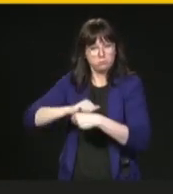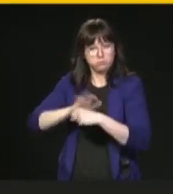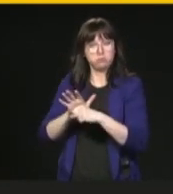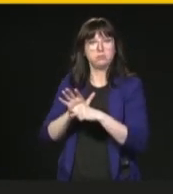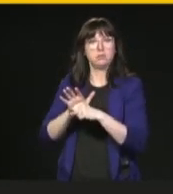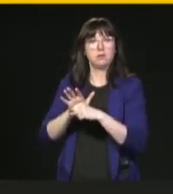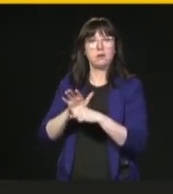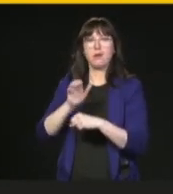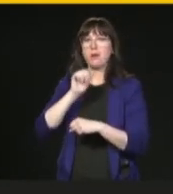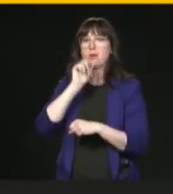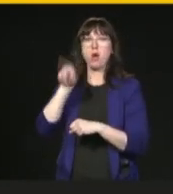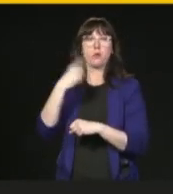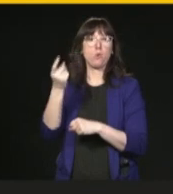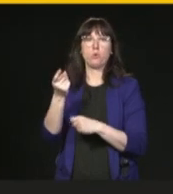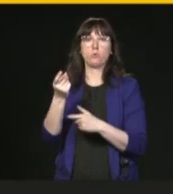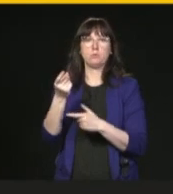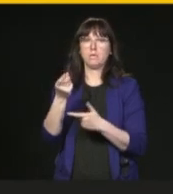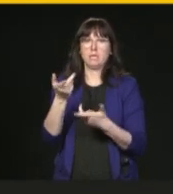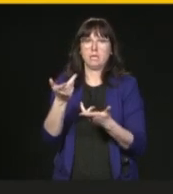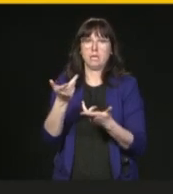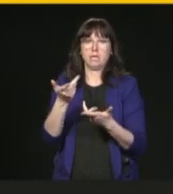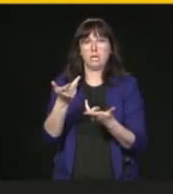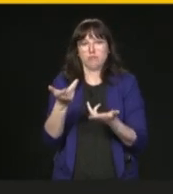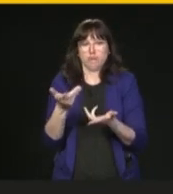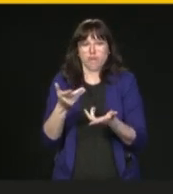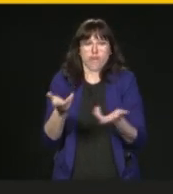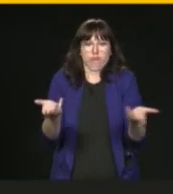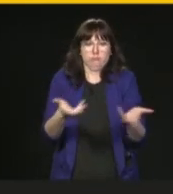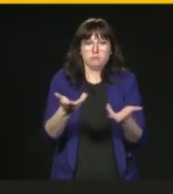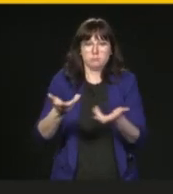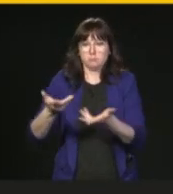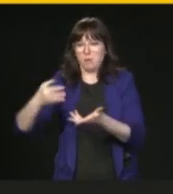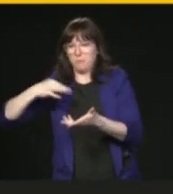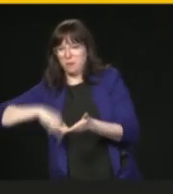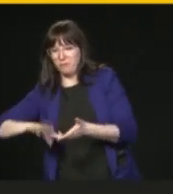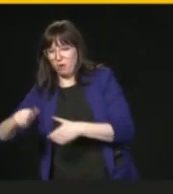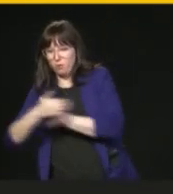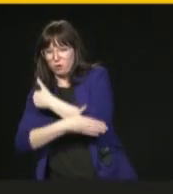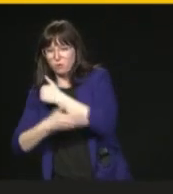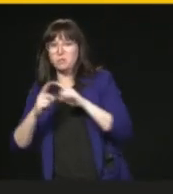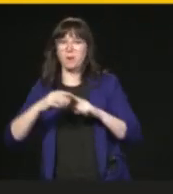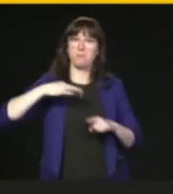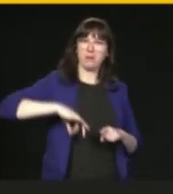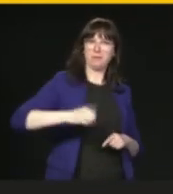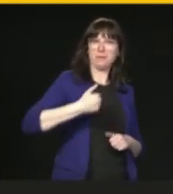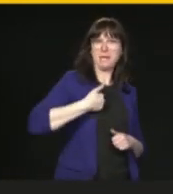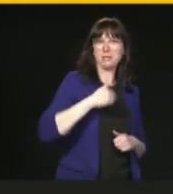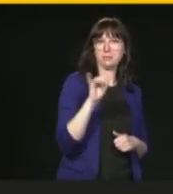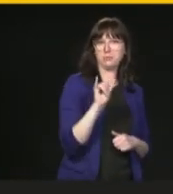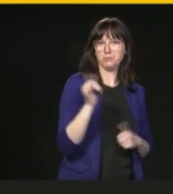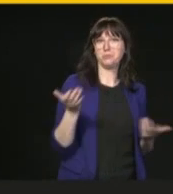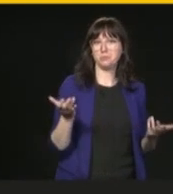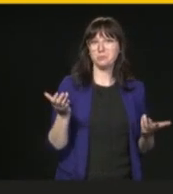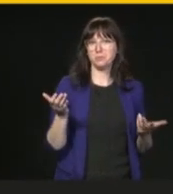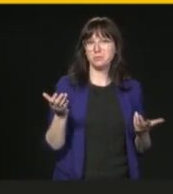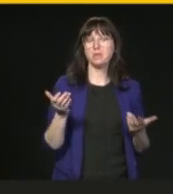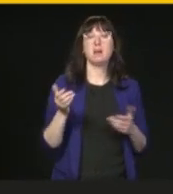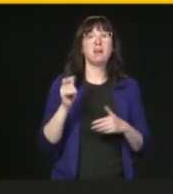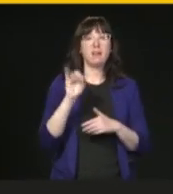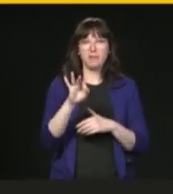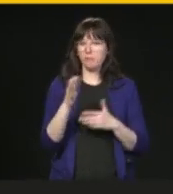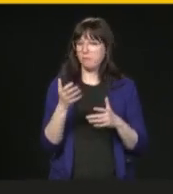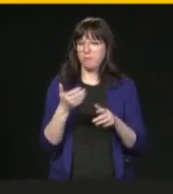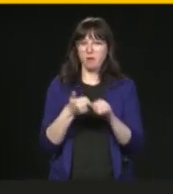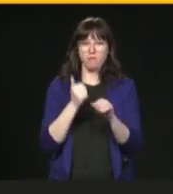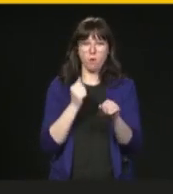of altruism. It's a question of doing the right thing for Canadians. We know that preventing any resurgence